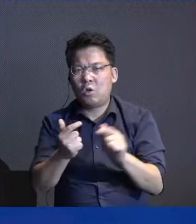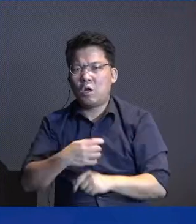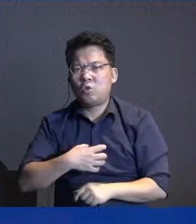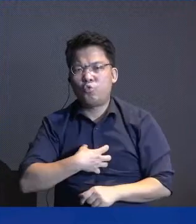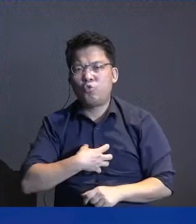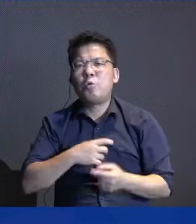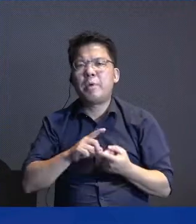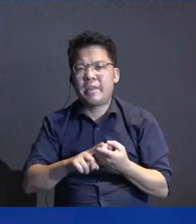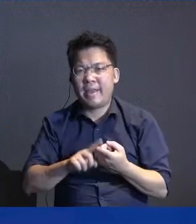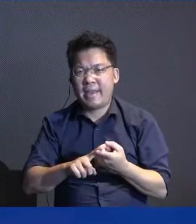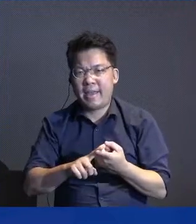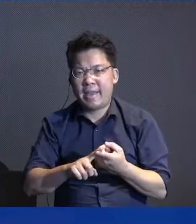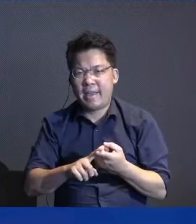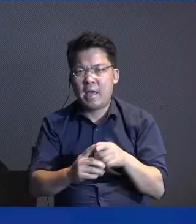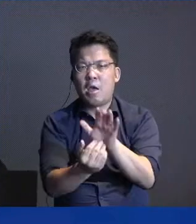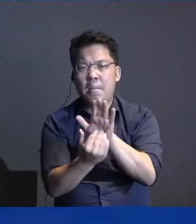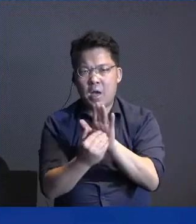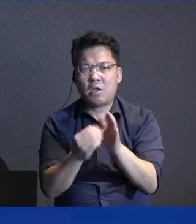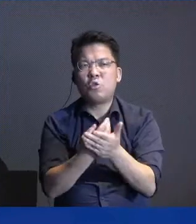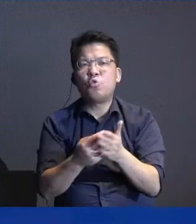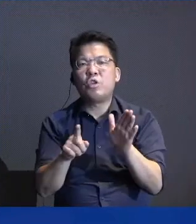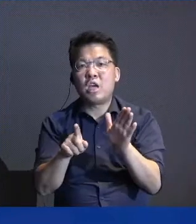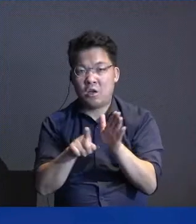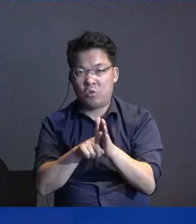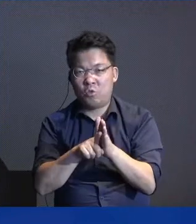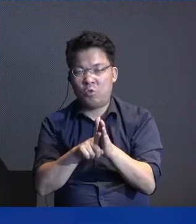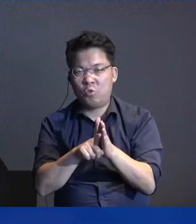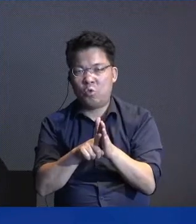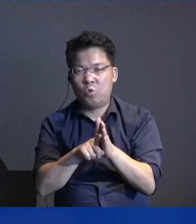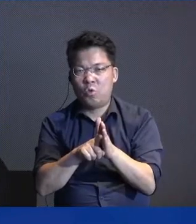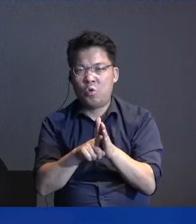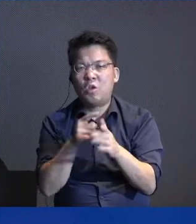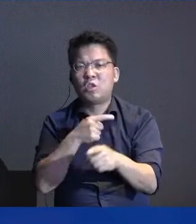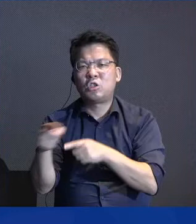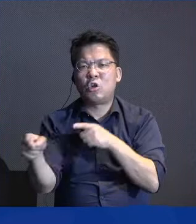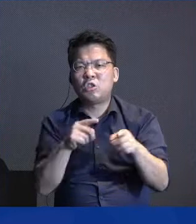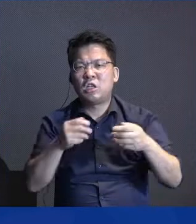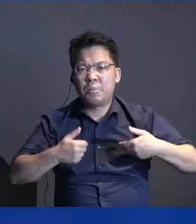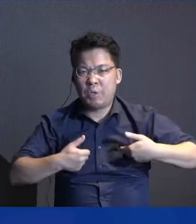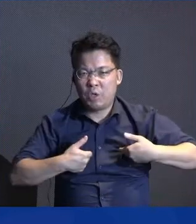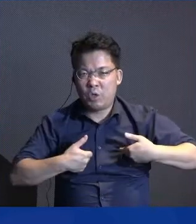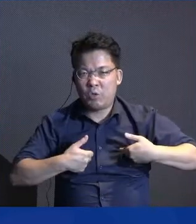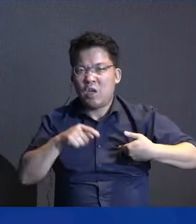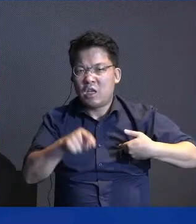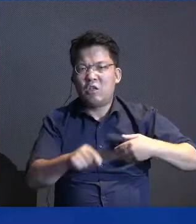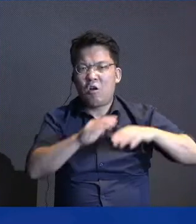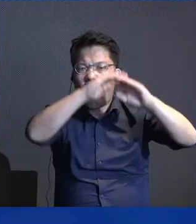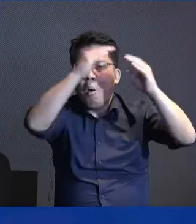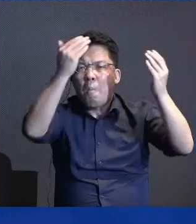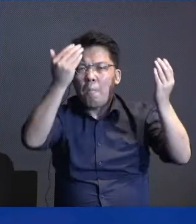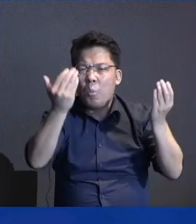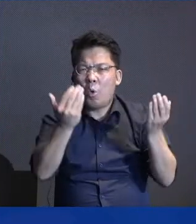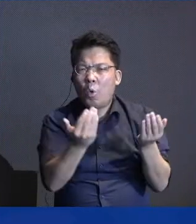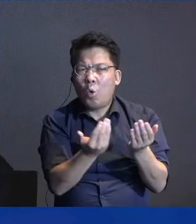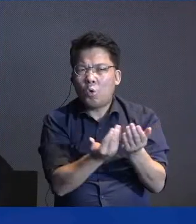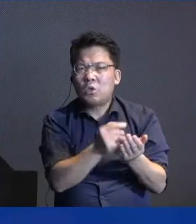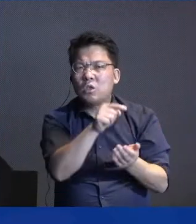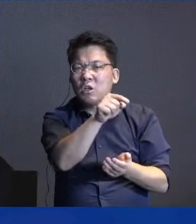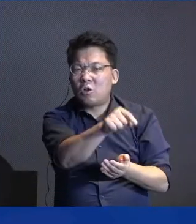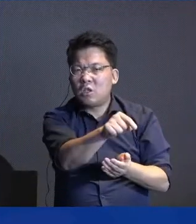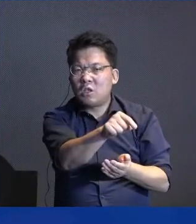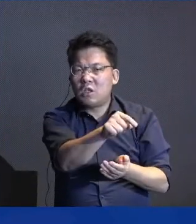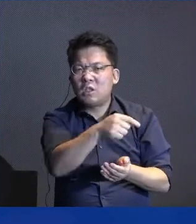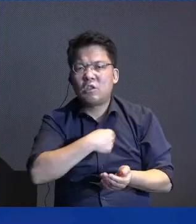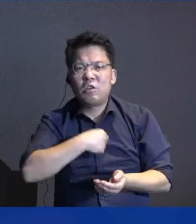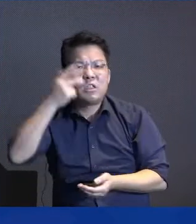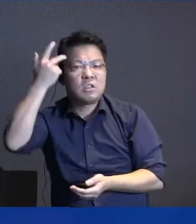probably influence mental health in every single country. But I just wanted to bring this out to kind of show that how